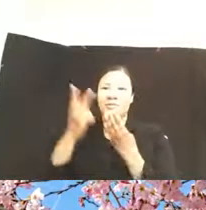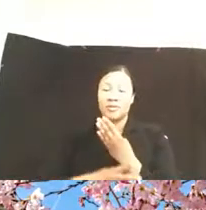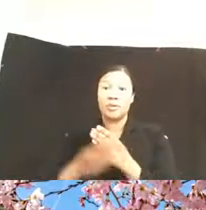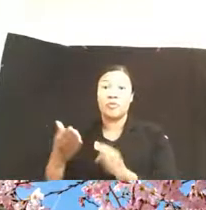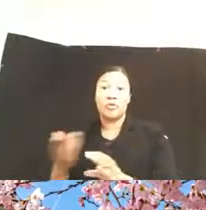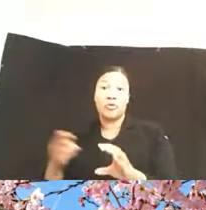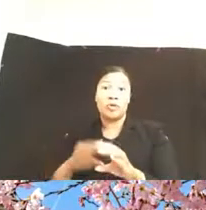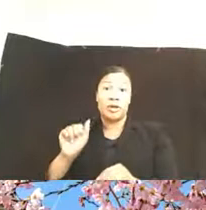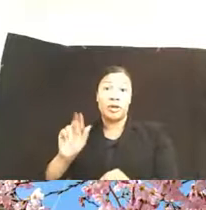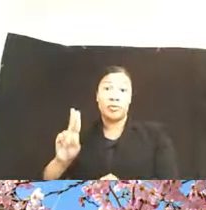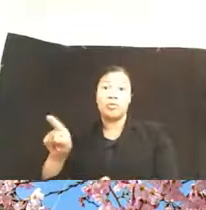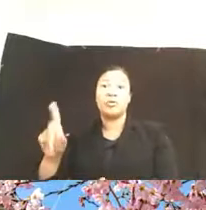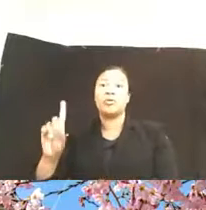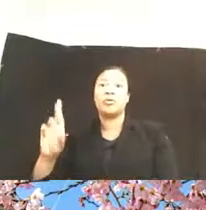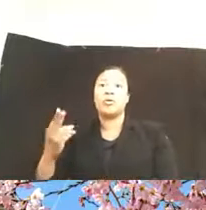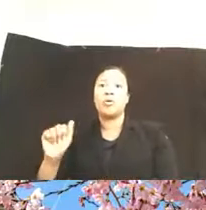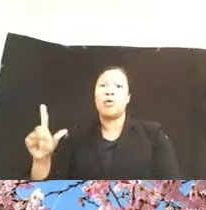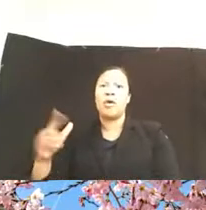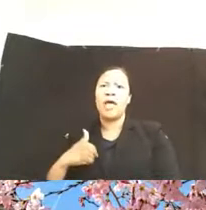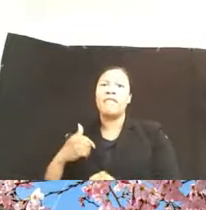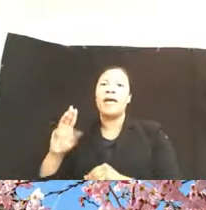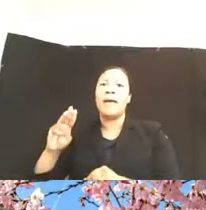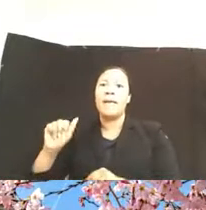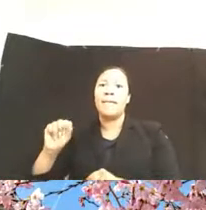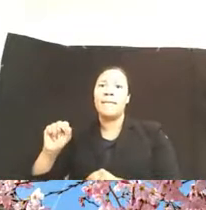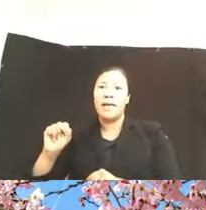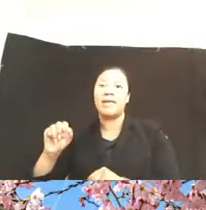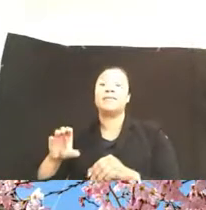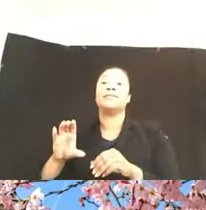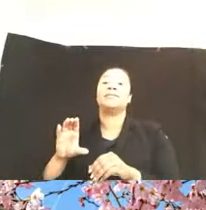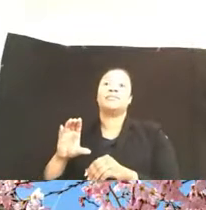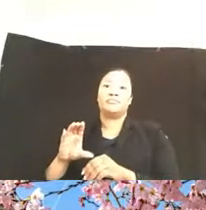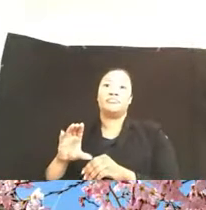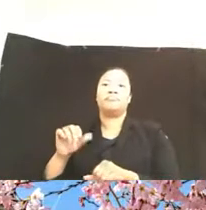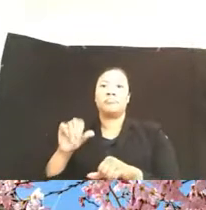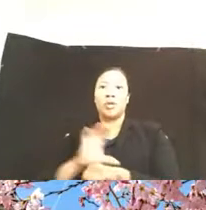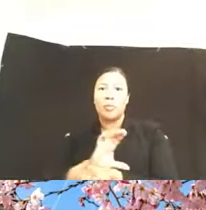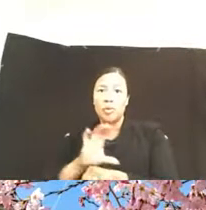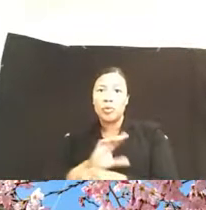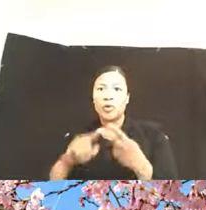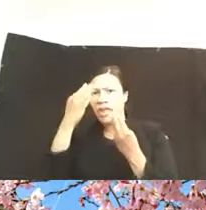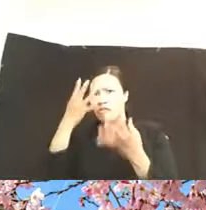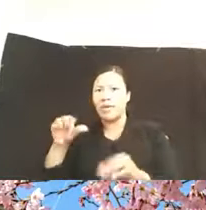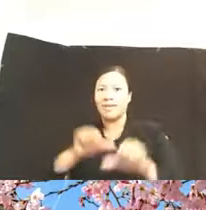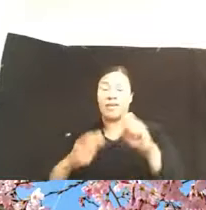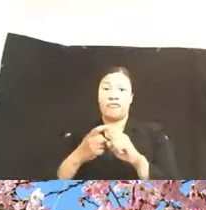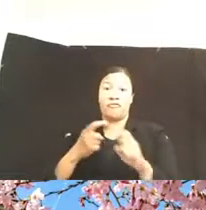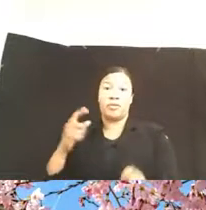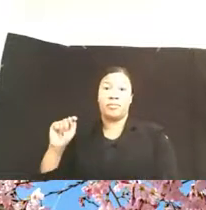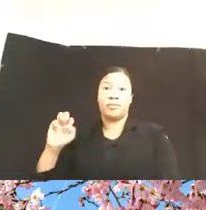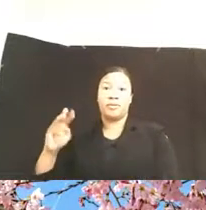Hall earned a Master's of Science in Computer and Informational Sciences from Temple University. And before that,